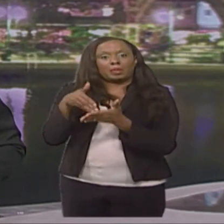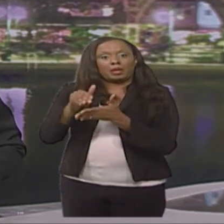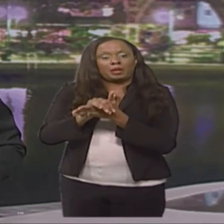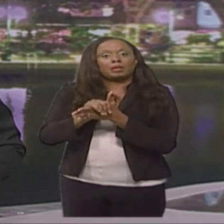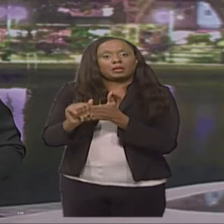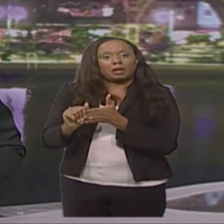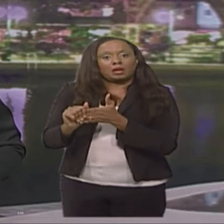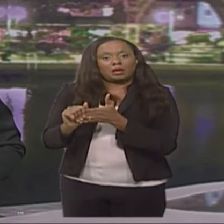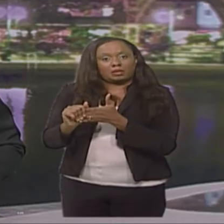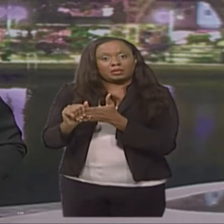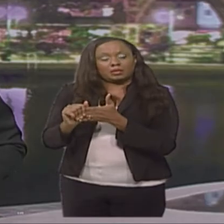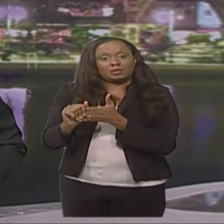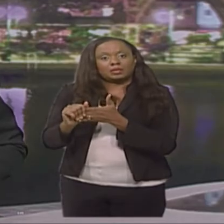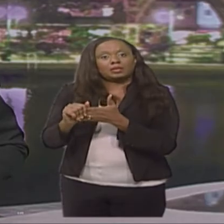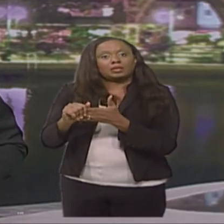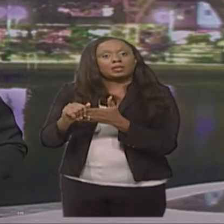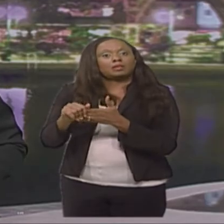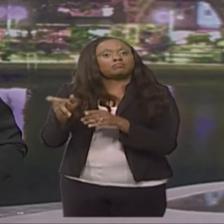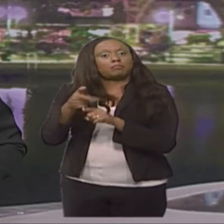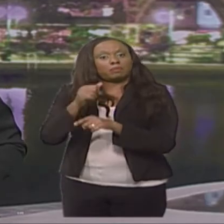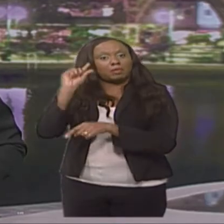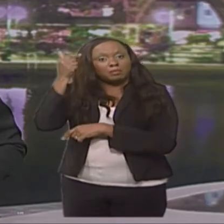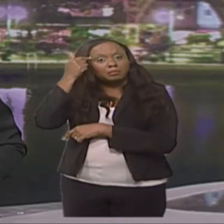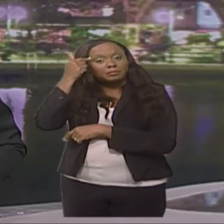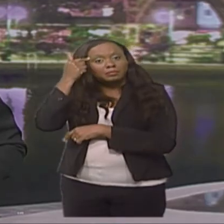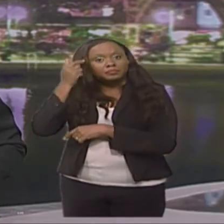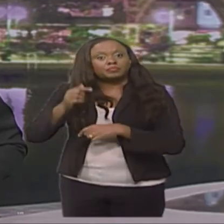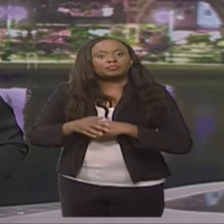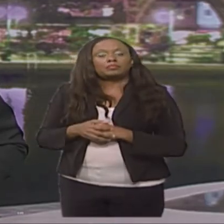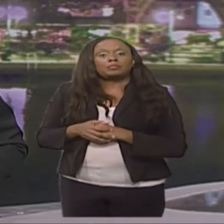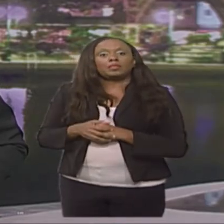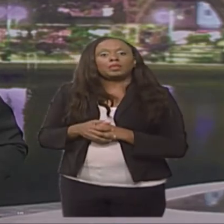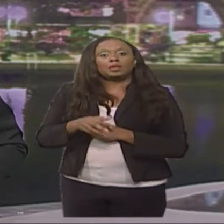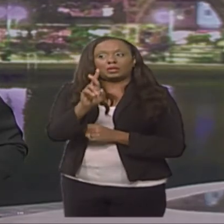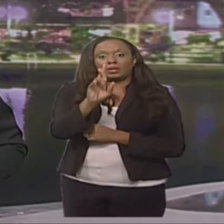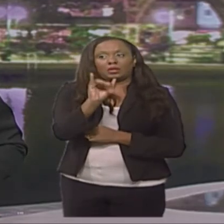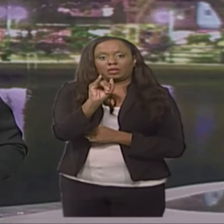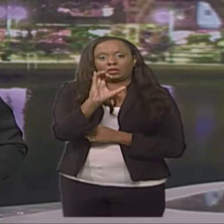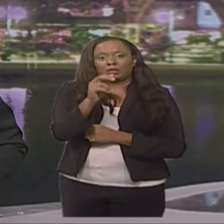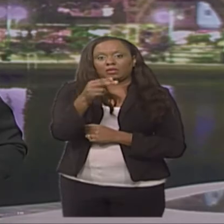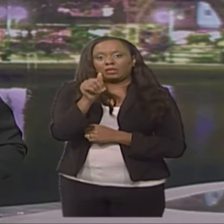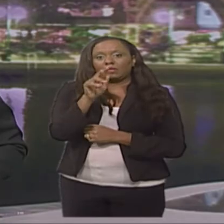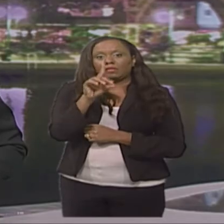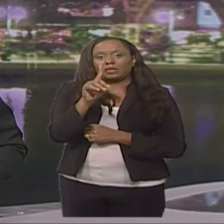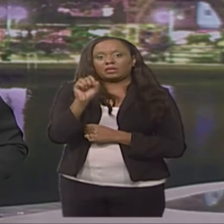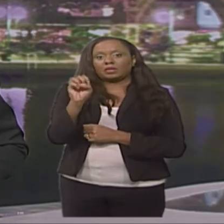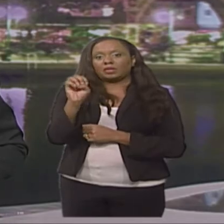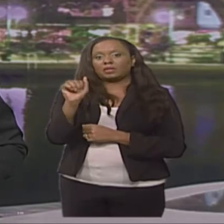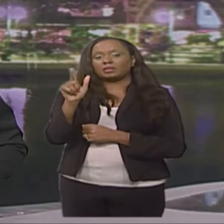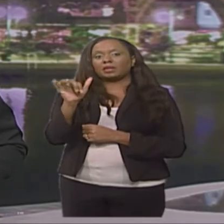cash injection from government. The money, according to Acting Prime Minister Richard Seeley, was provided to ensure CBC meets its